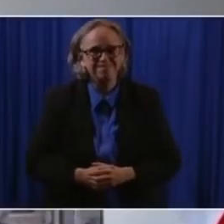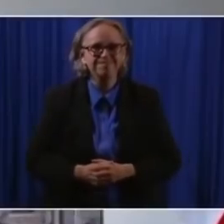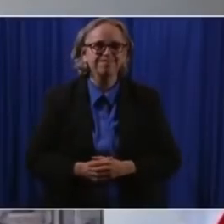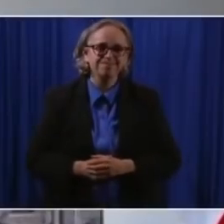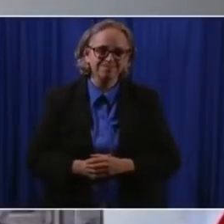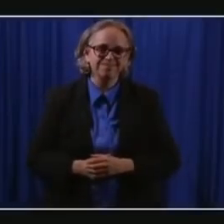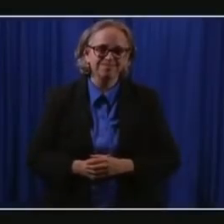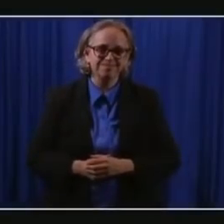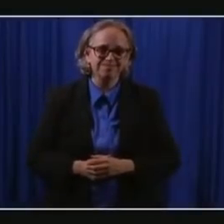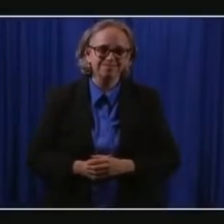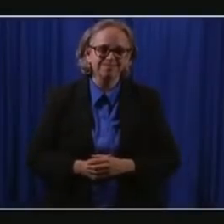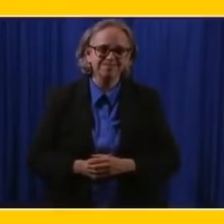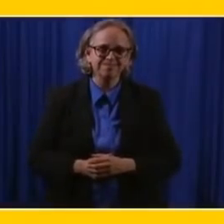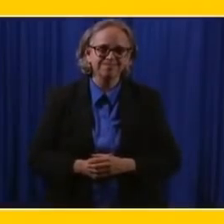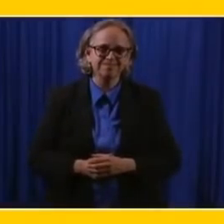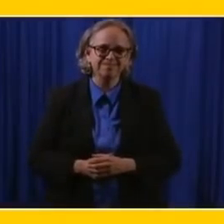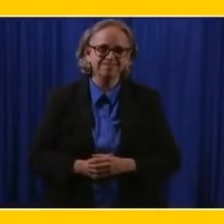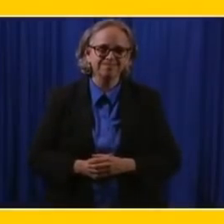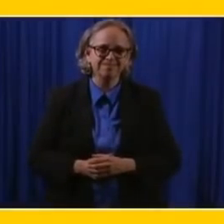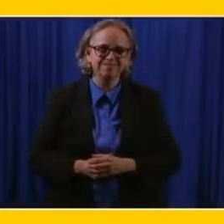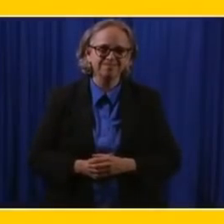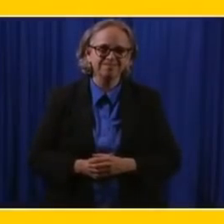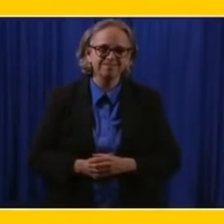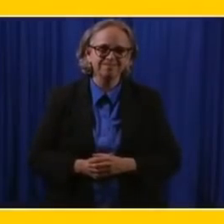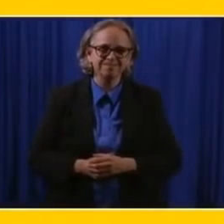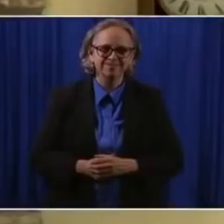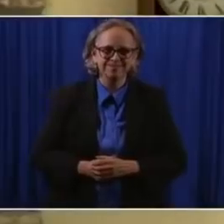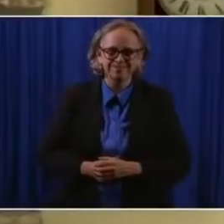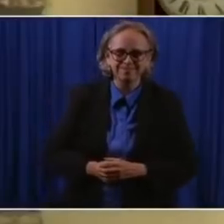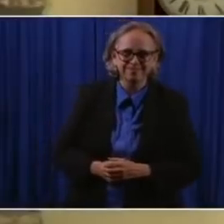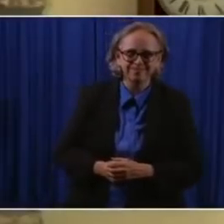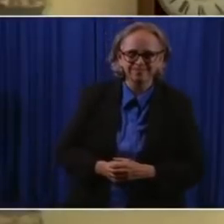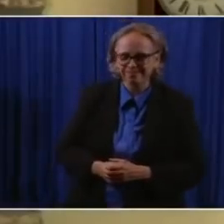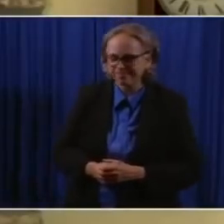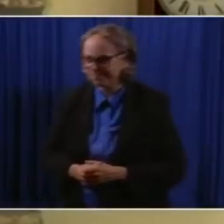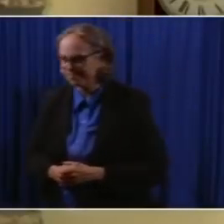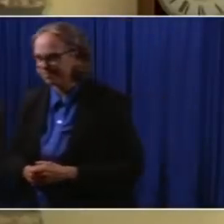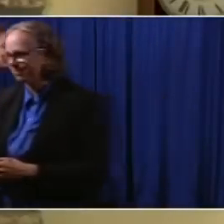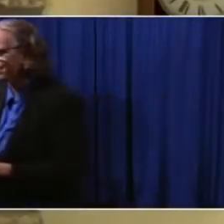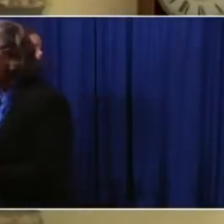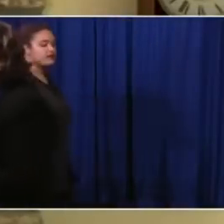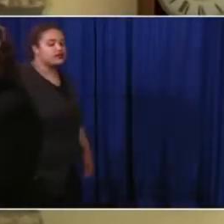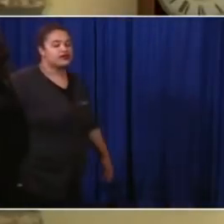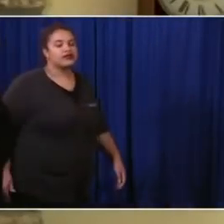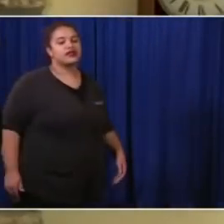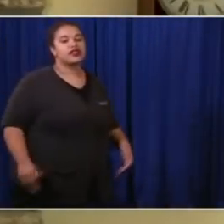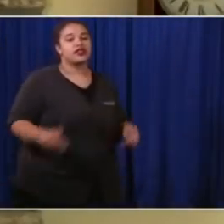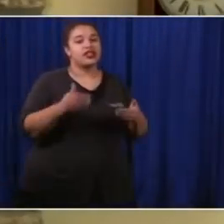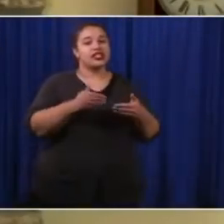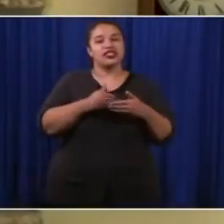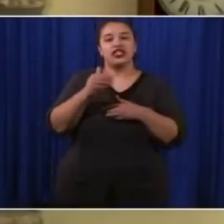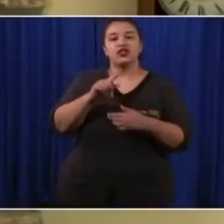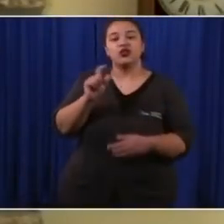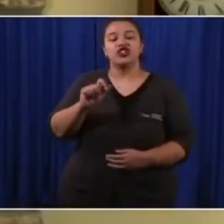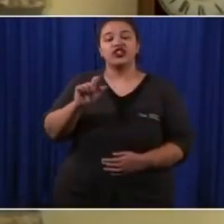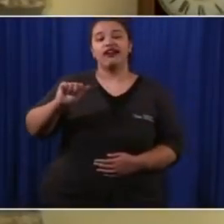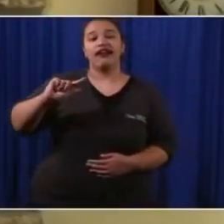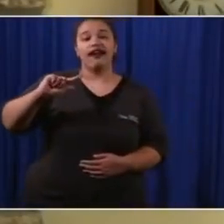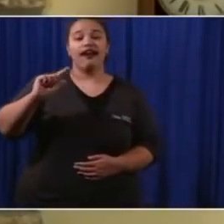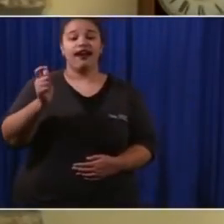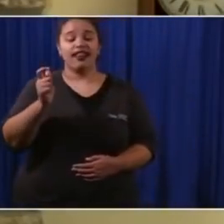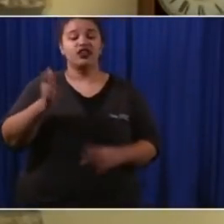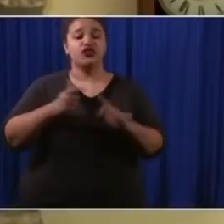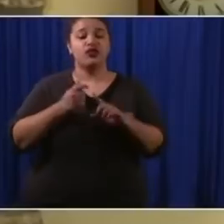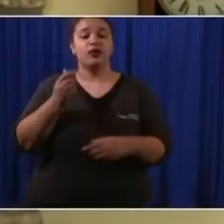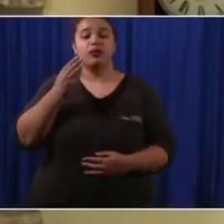Governor. Who's next? Next question is from Alex Ebert at Bloomberg. Good